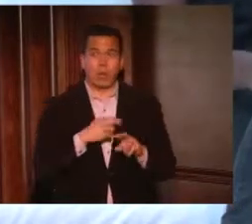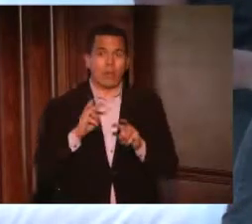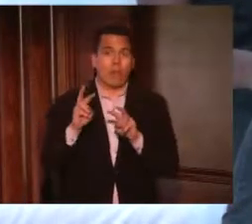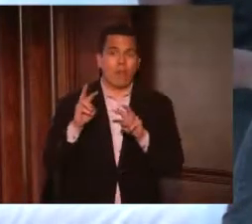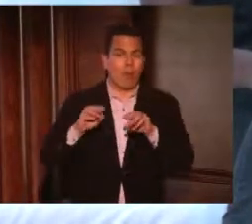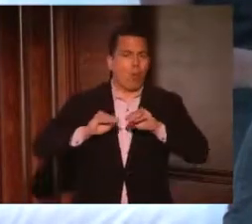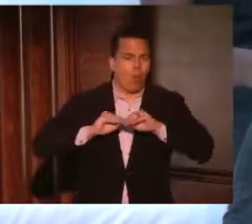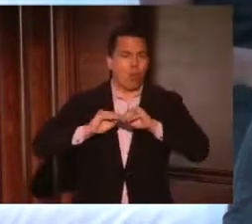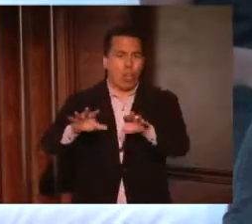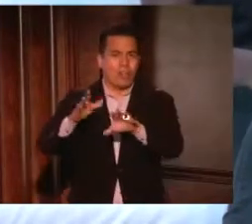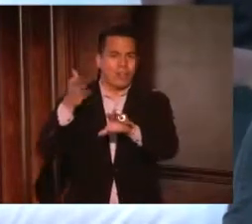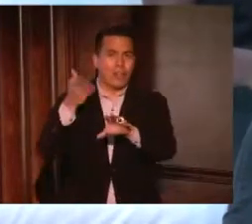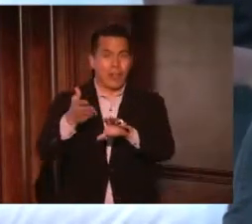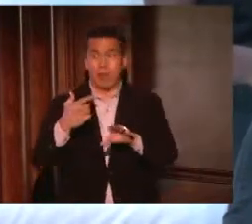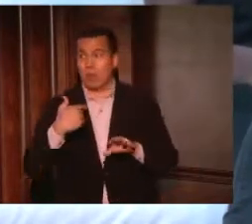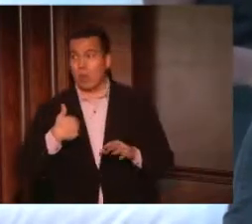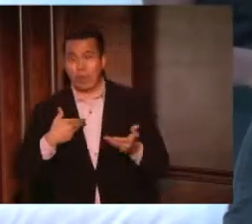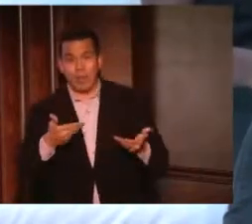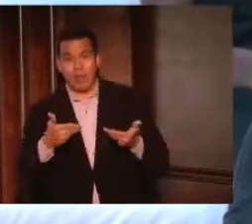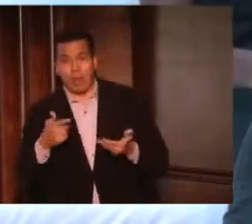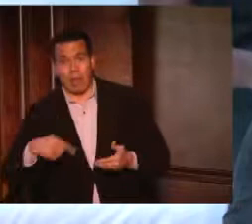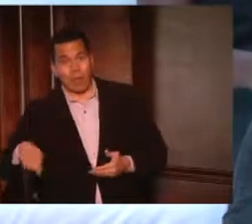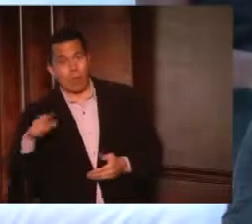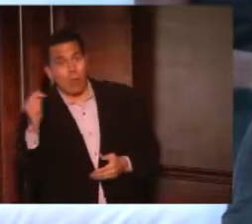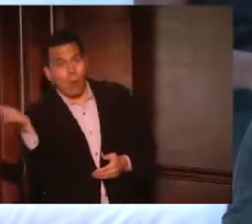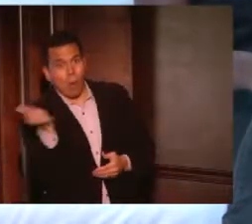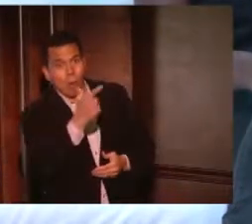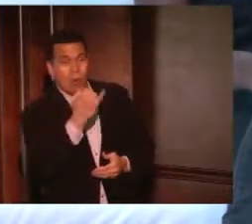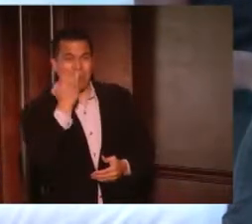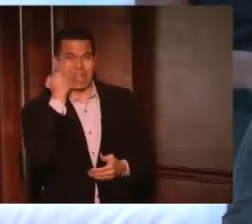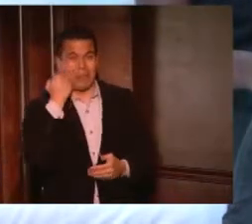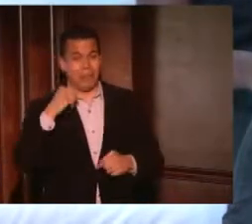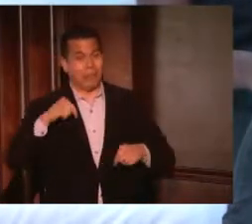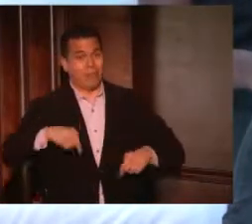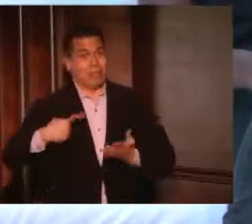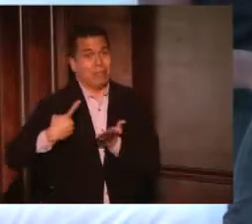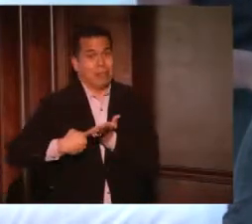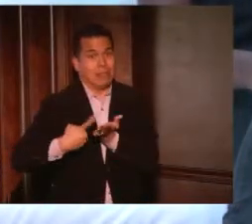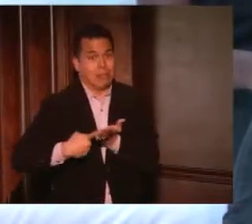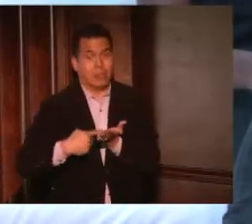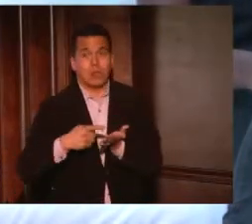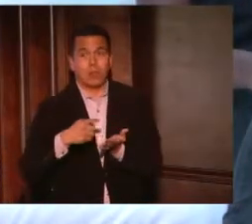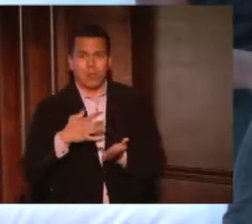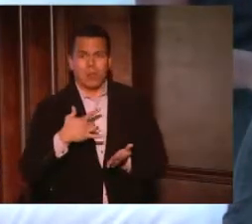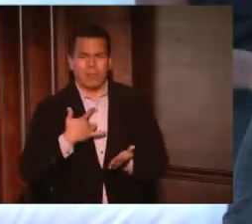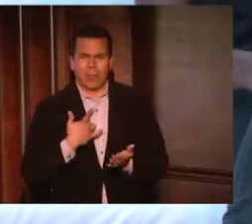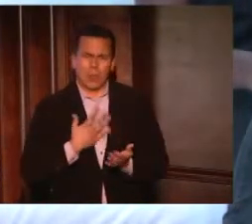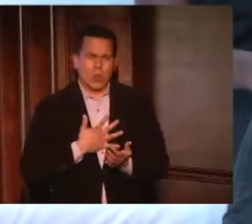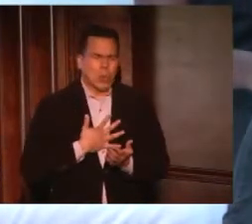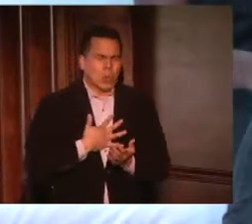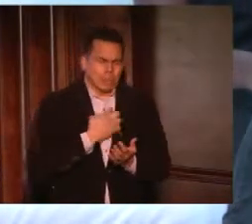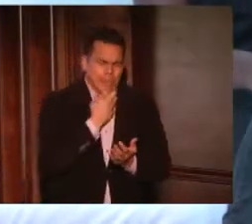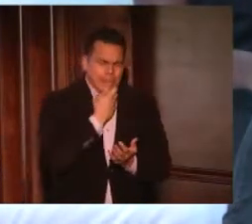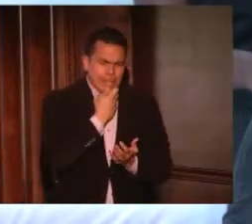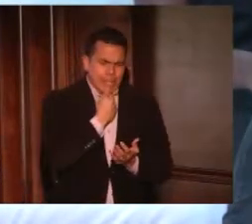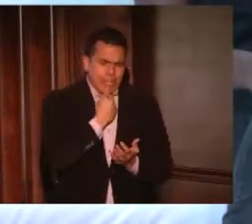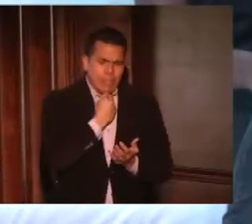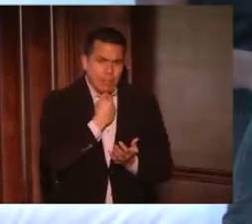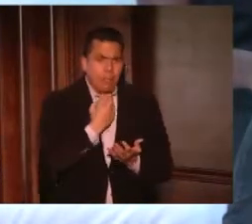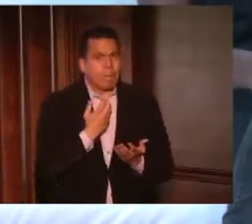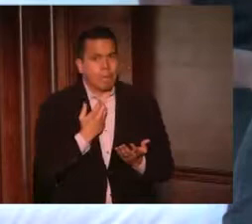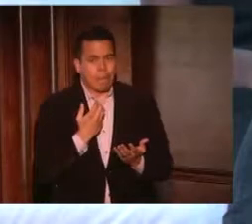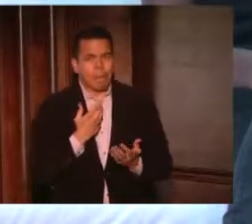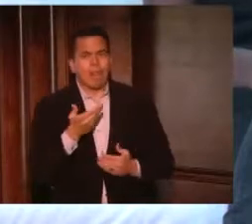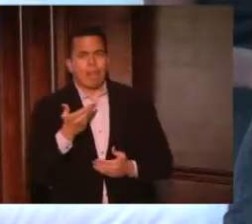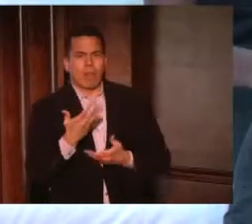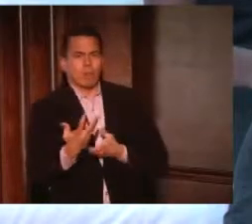there. We wanted to invite all of you here in the room. If this is something that you care about, I know the First Lady asked the question of